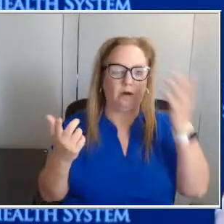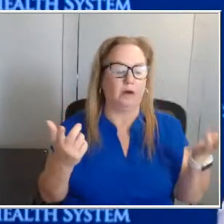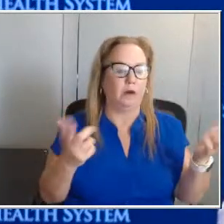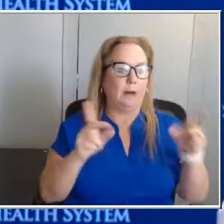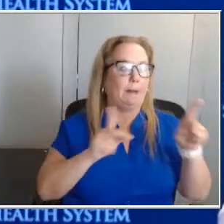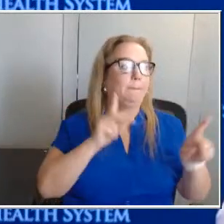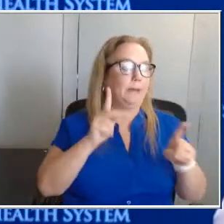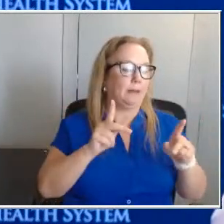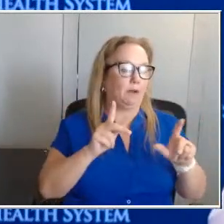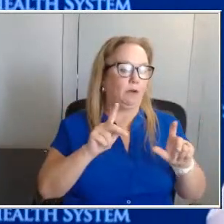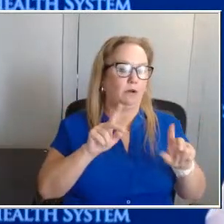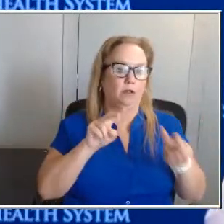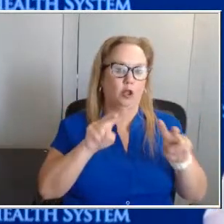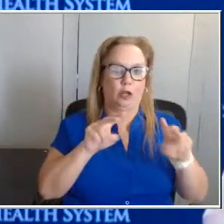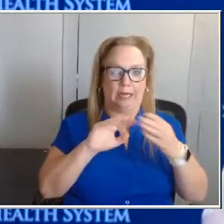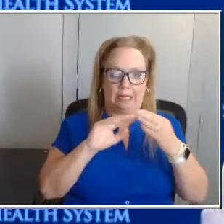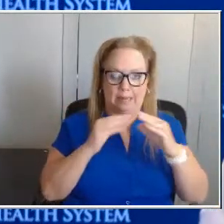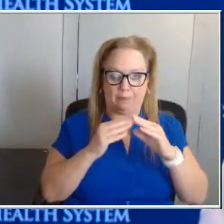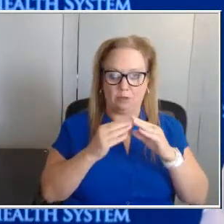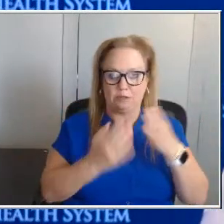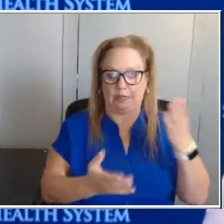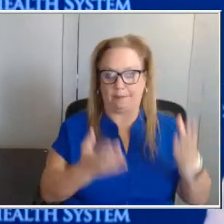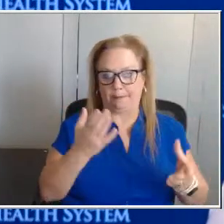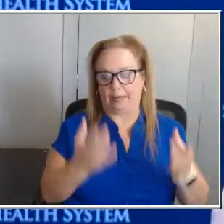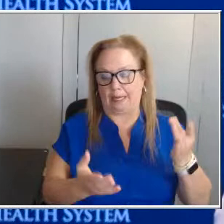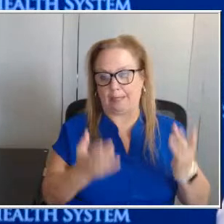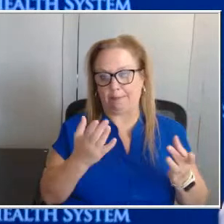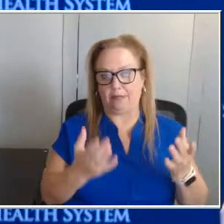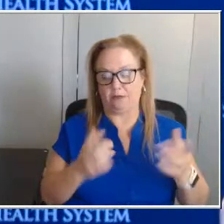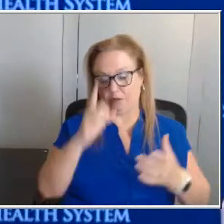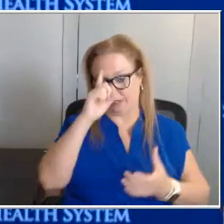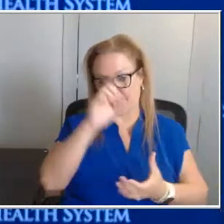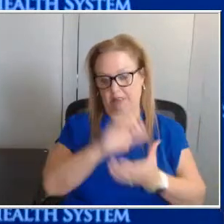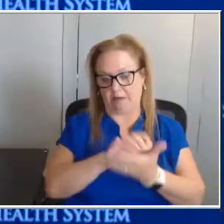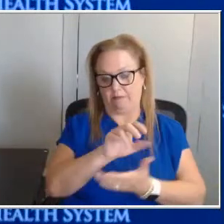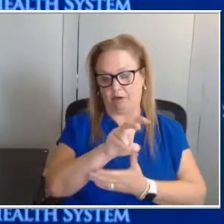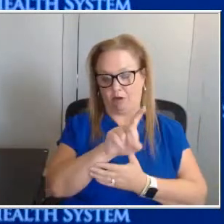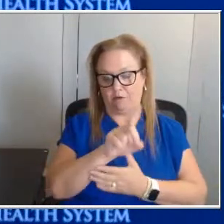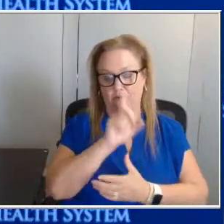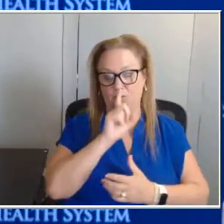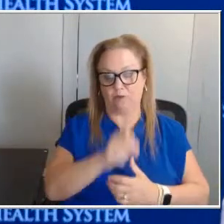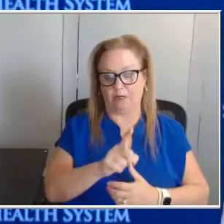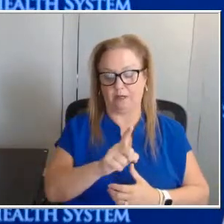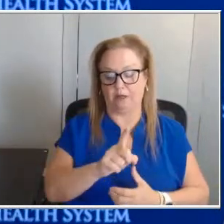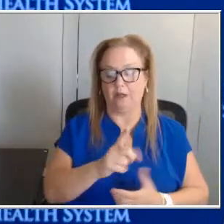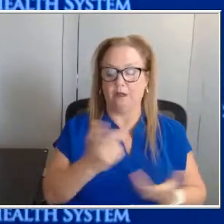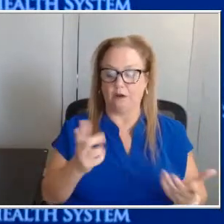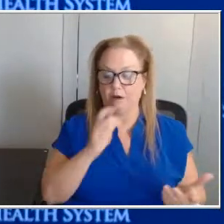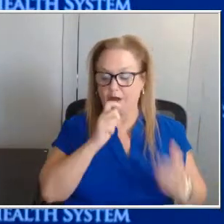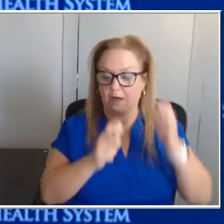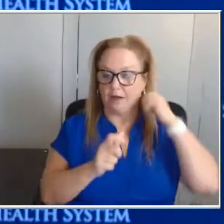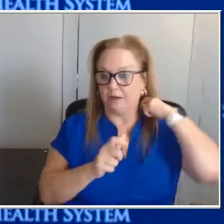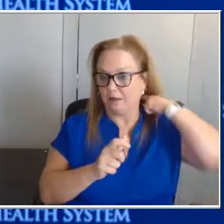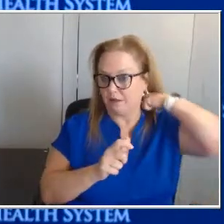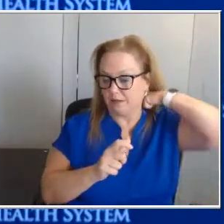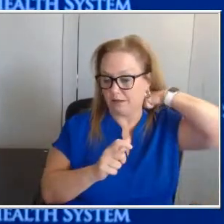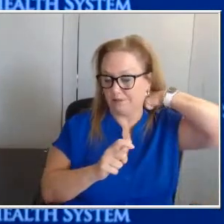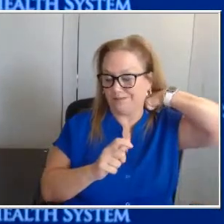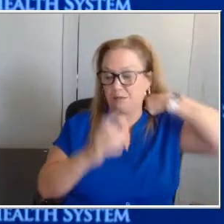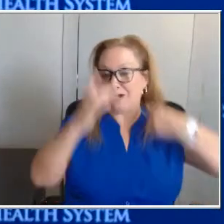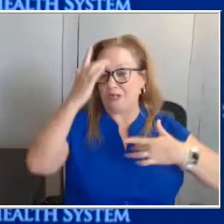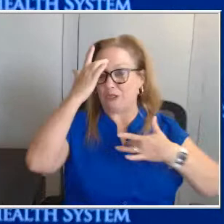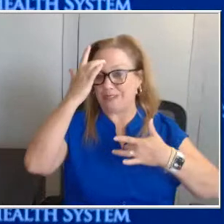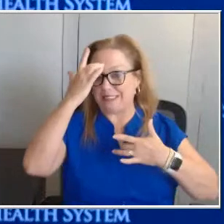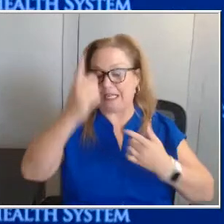just looking at numbers and maybe, do they believe COVID was real? Was it a real pandemic? When you are sick and ill, when you come to